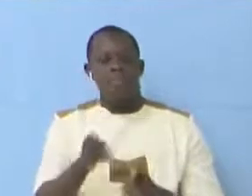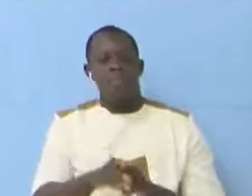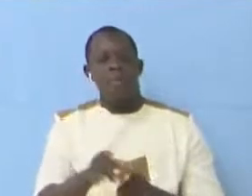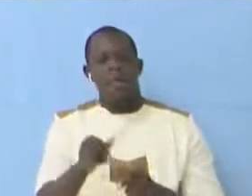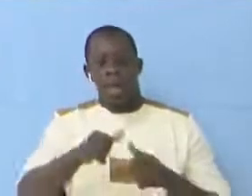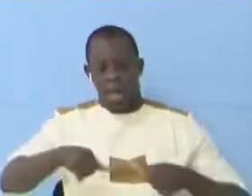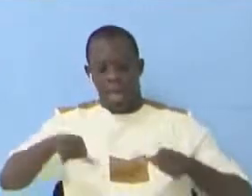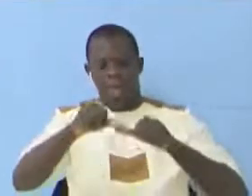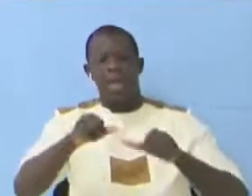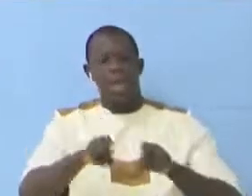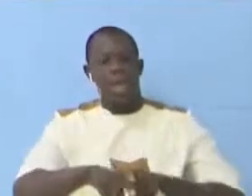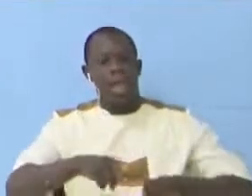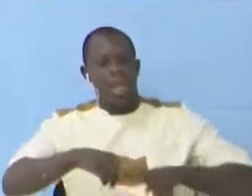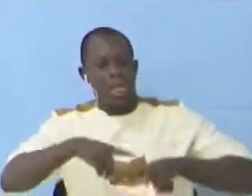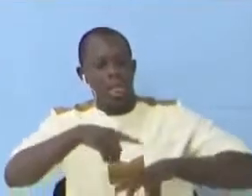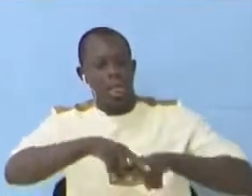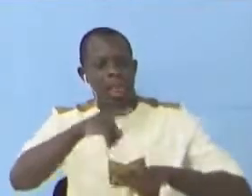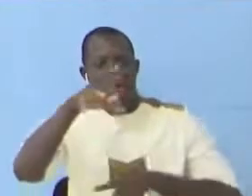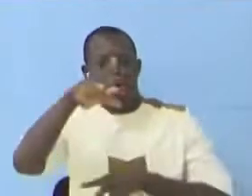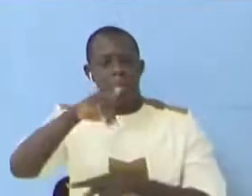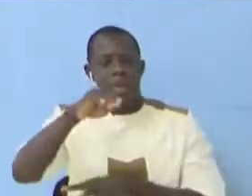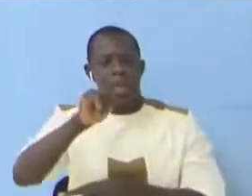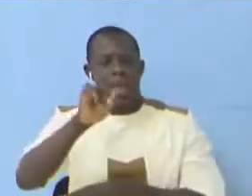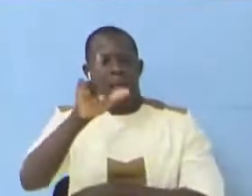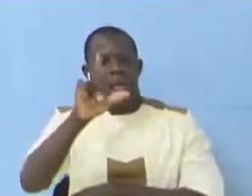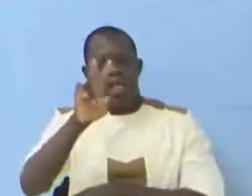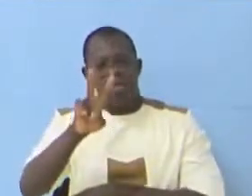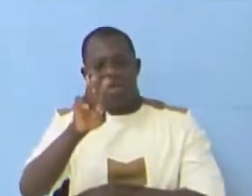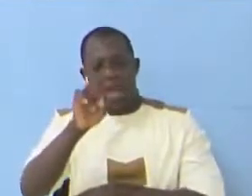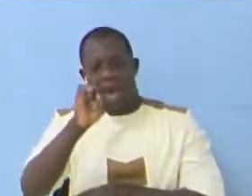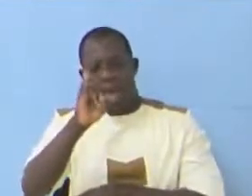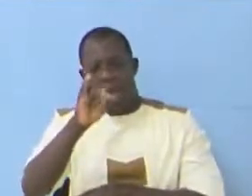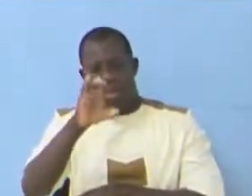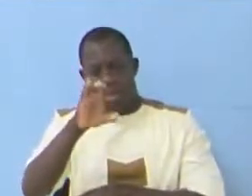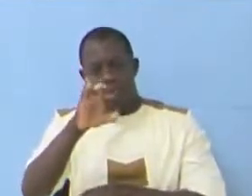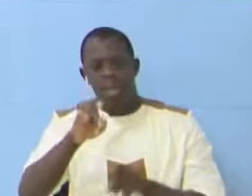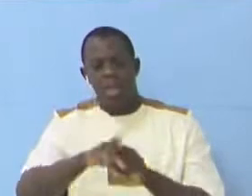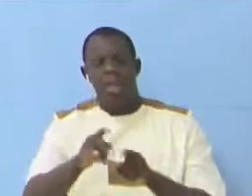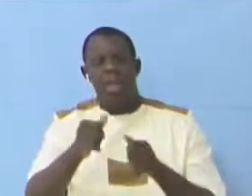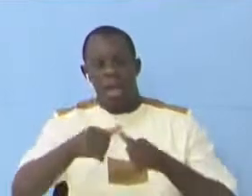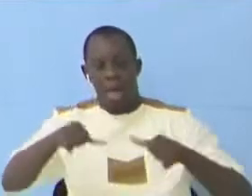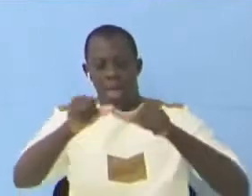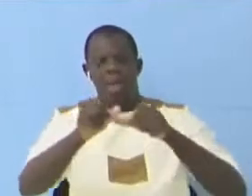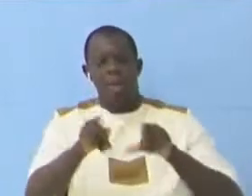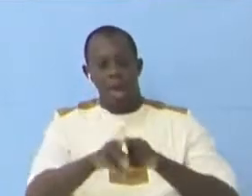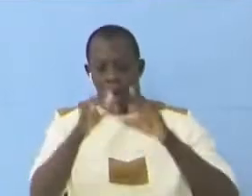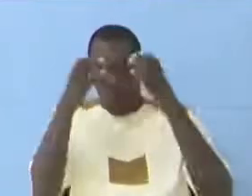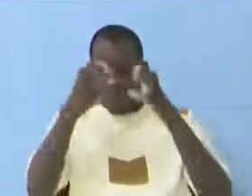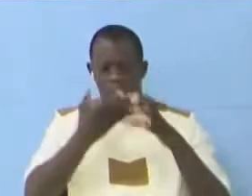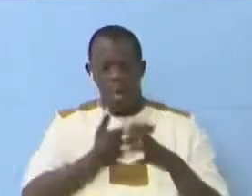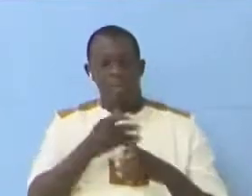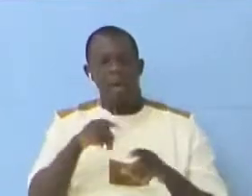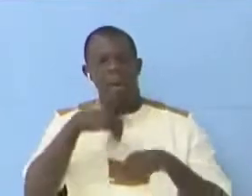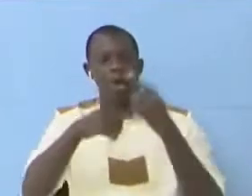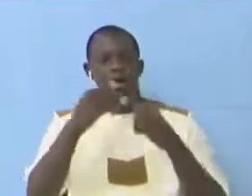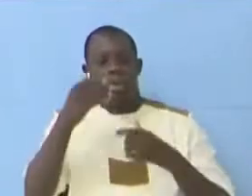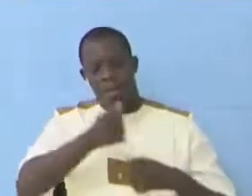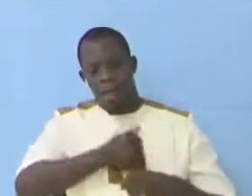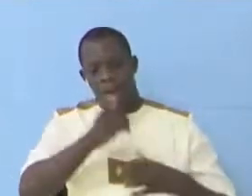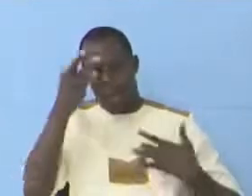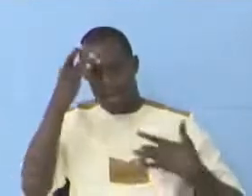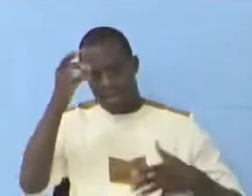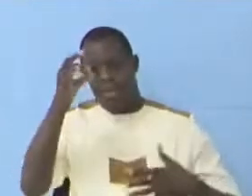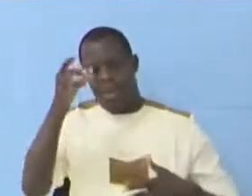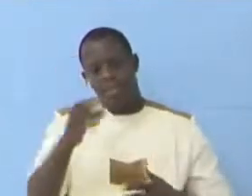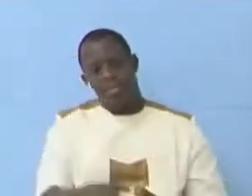deformity as a result of a herniated disc. ci feebar boobu nag docteur yi mënu yoon a méngale li nga xam ne mu ngi jëm ci suma at bi ak li nga xam